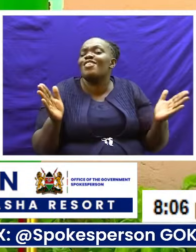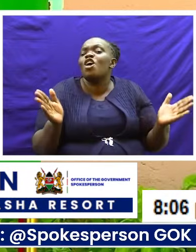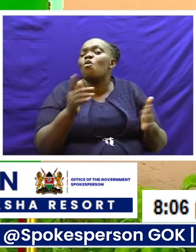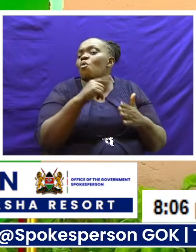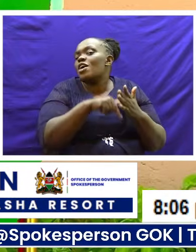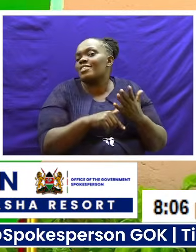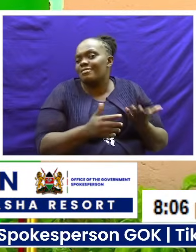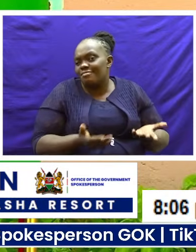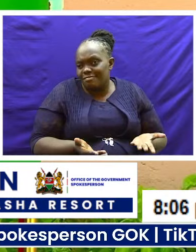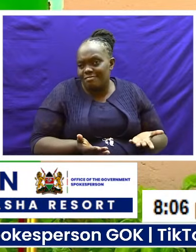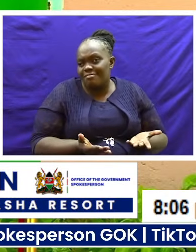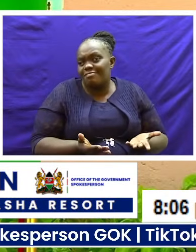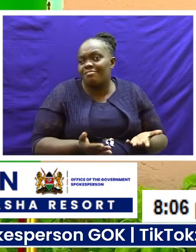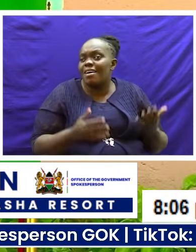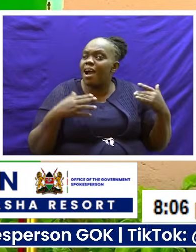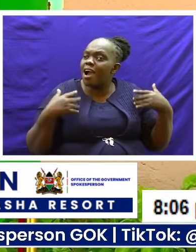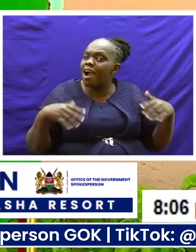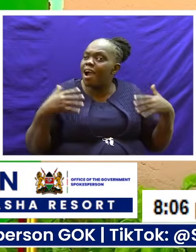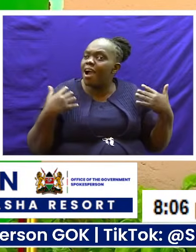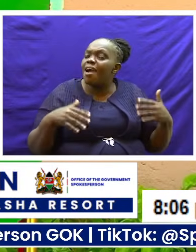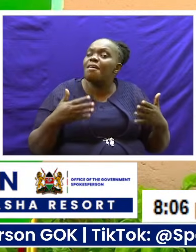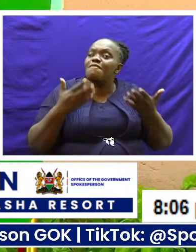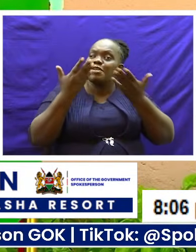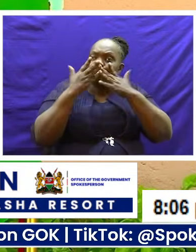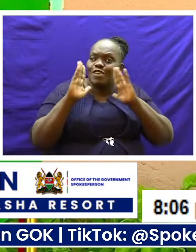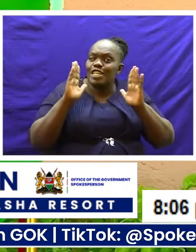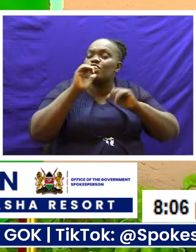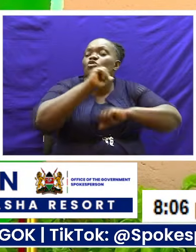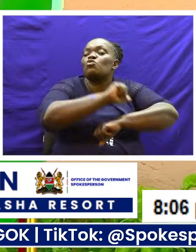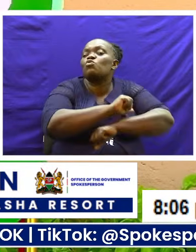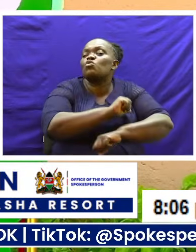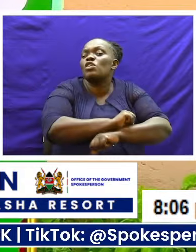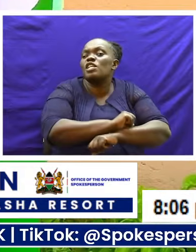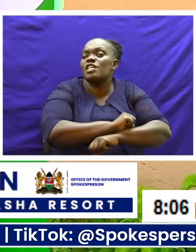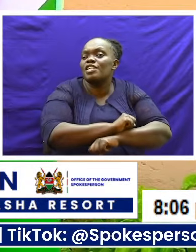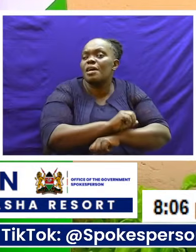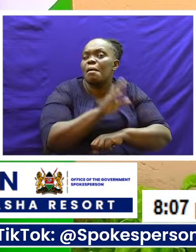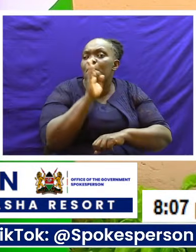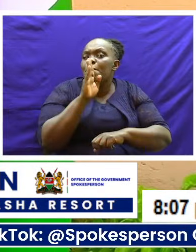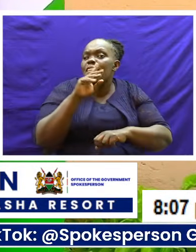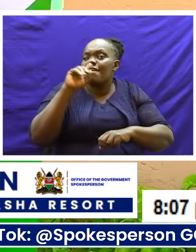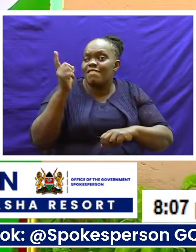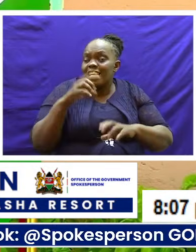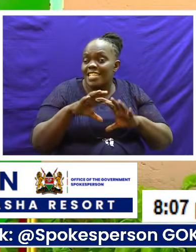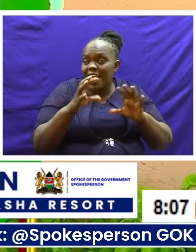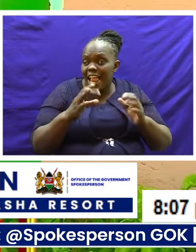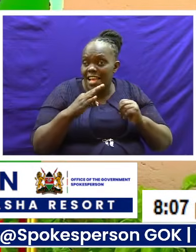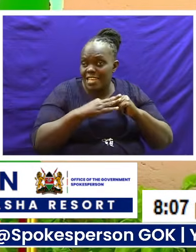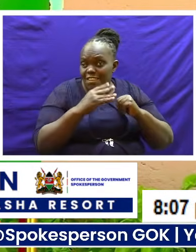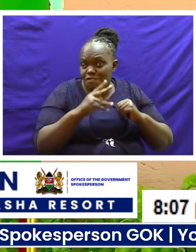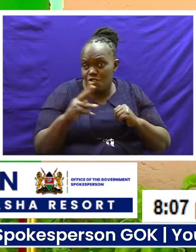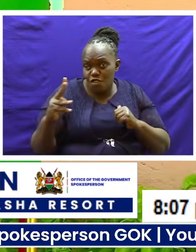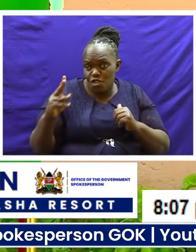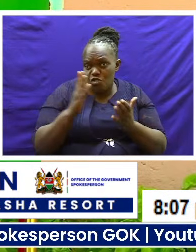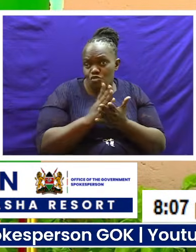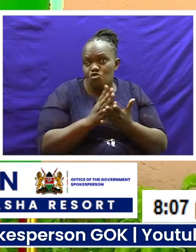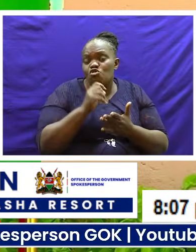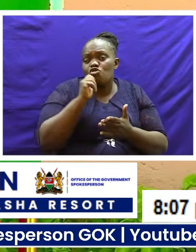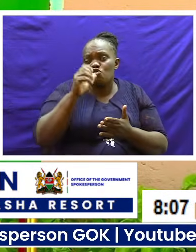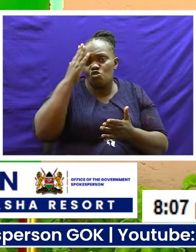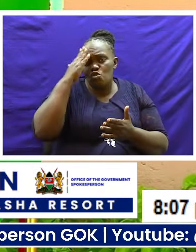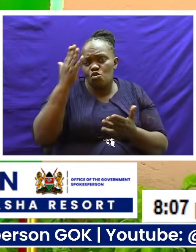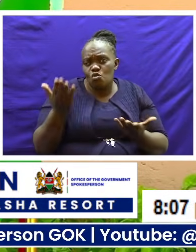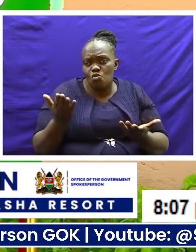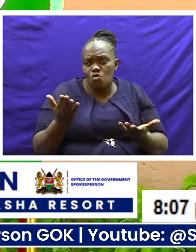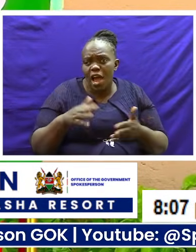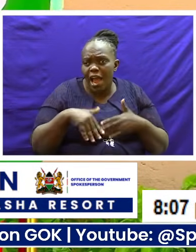Yeah, when I finished school, being the first class of 844, we didn't know